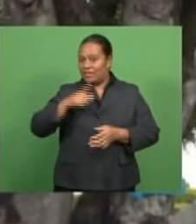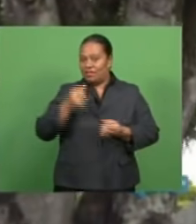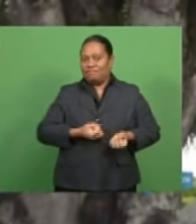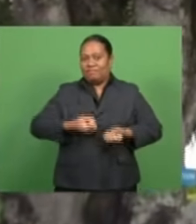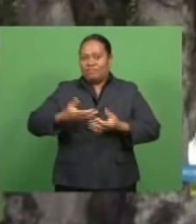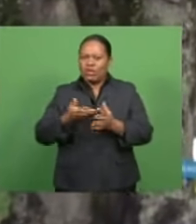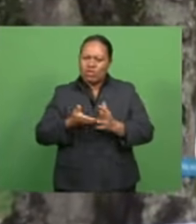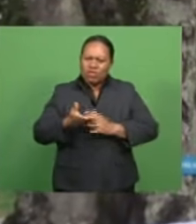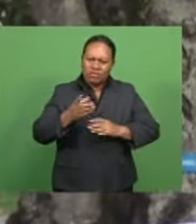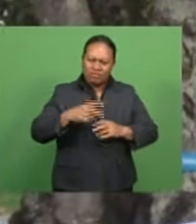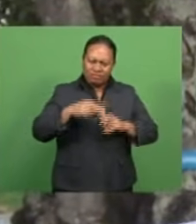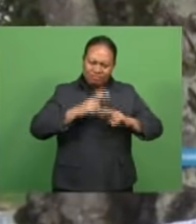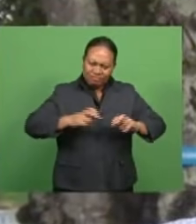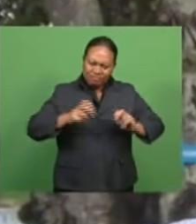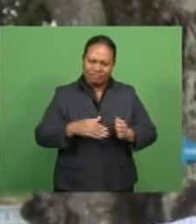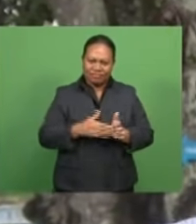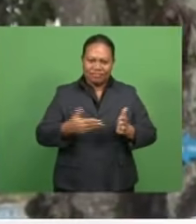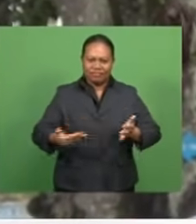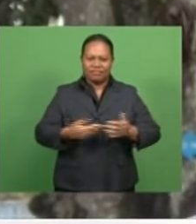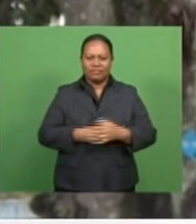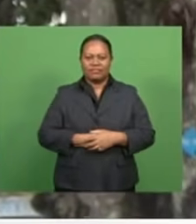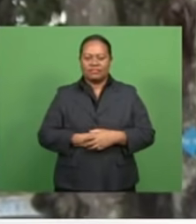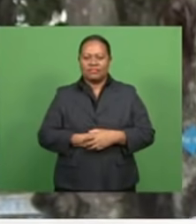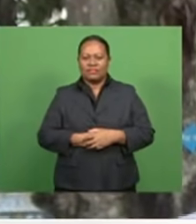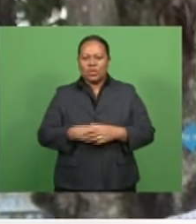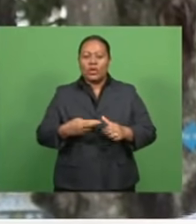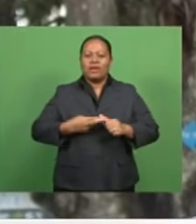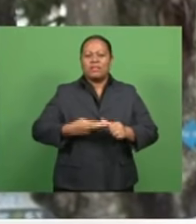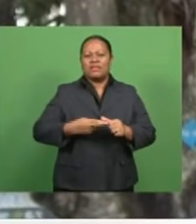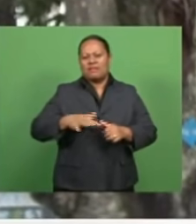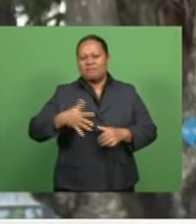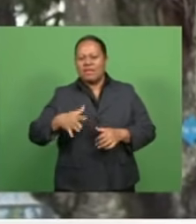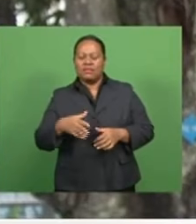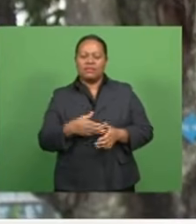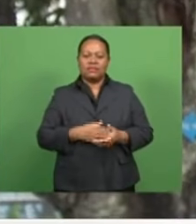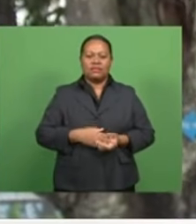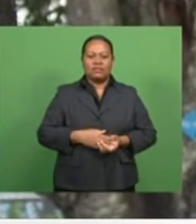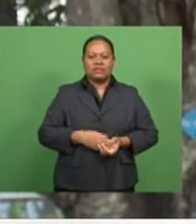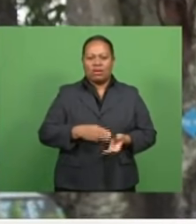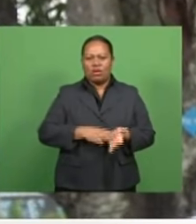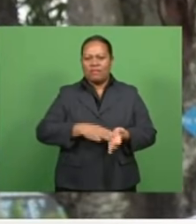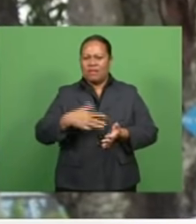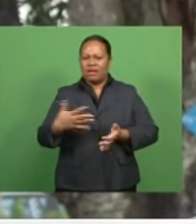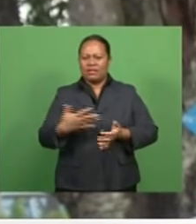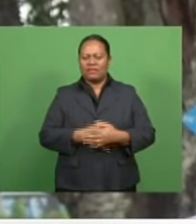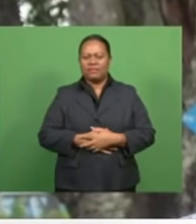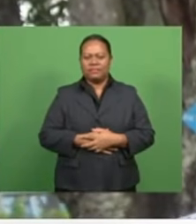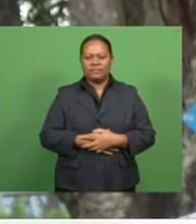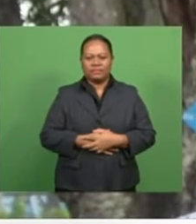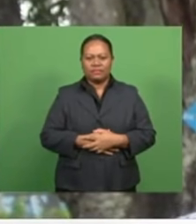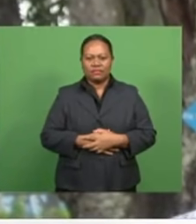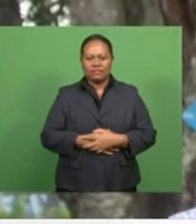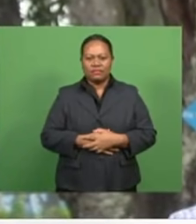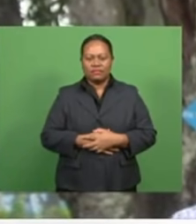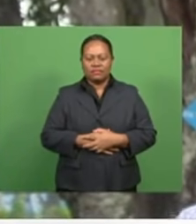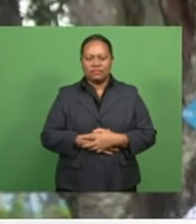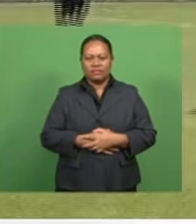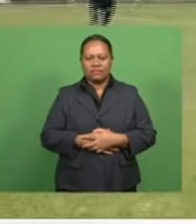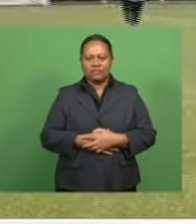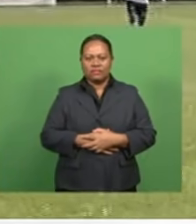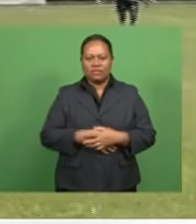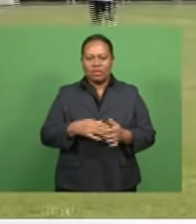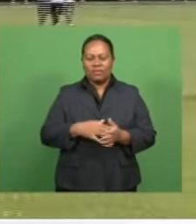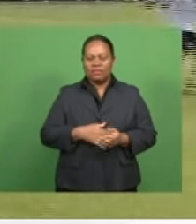through those as we speak and are responding back to football on it. His permit starts in